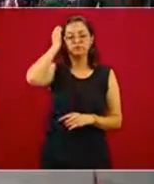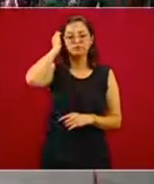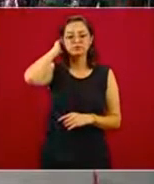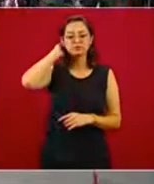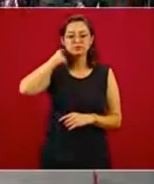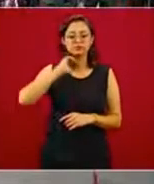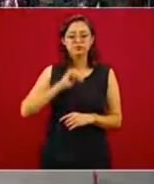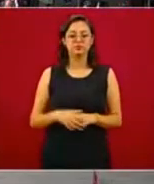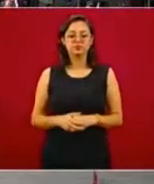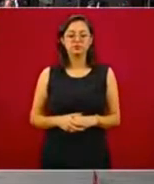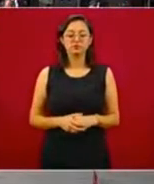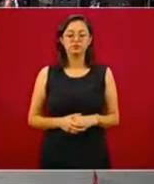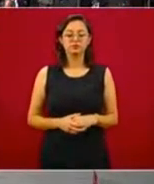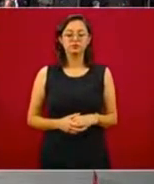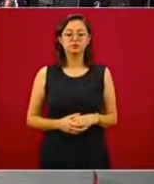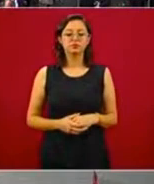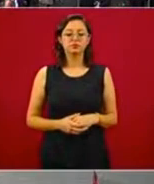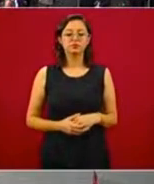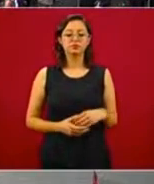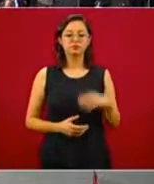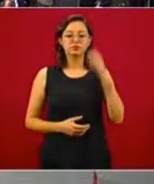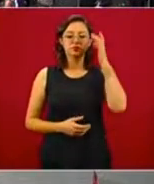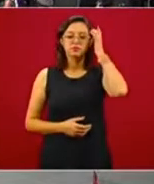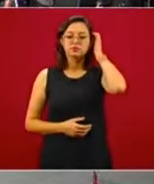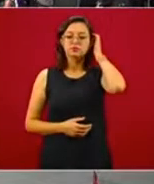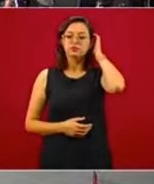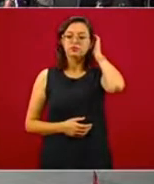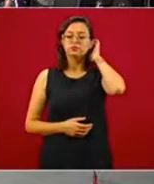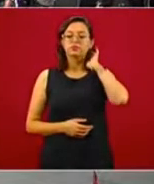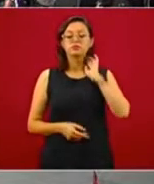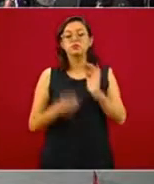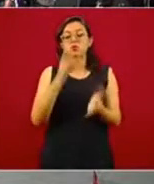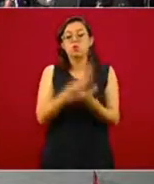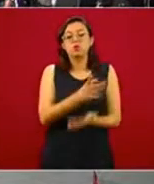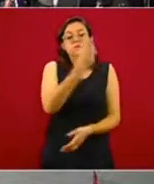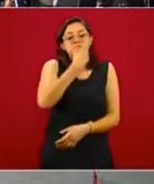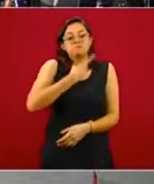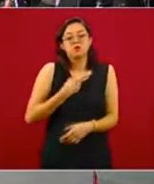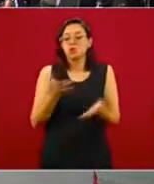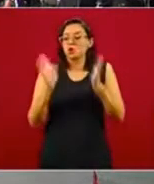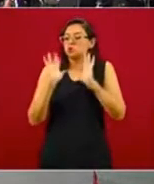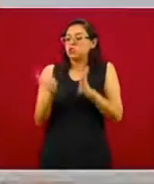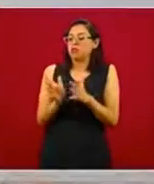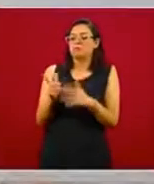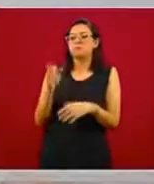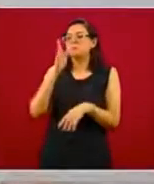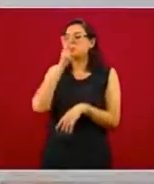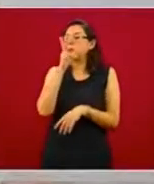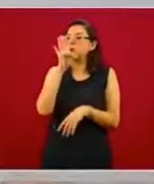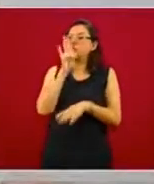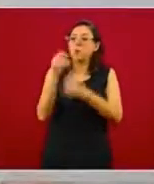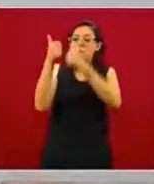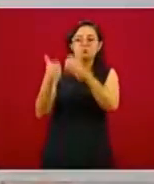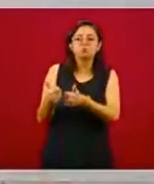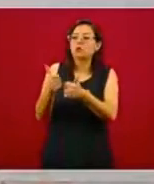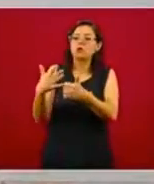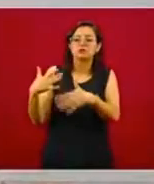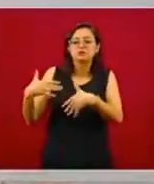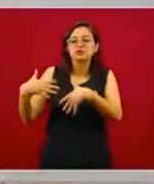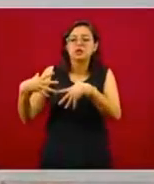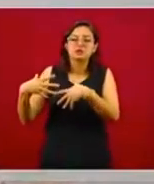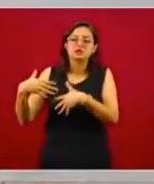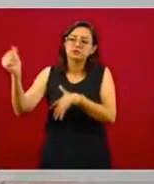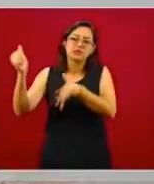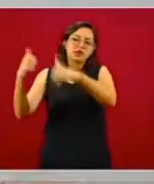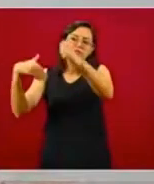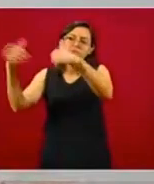in a collaboration status. Well, this is the only thing I know for the time being,